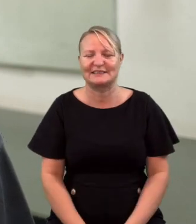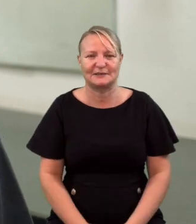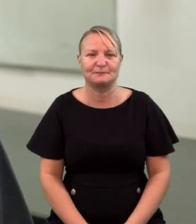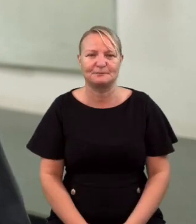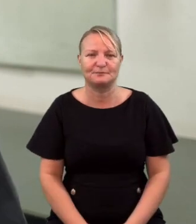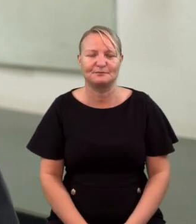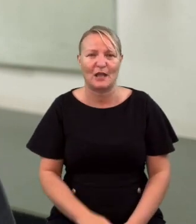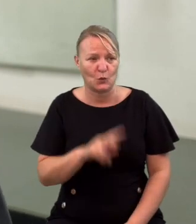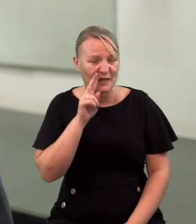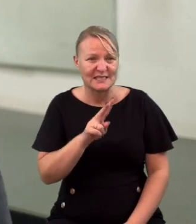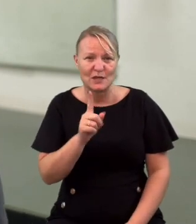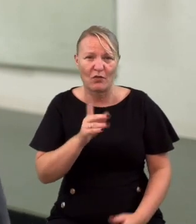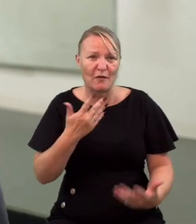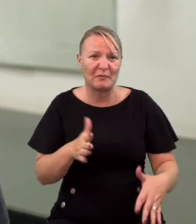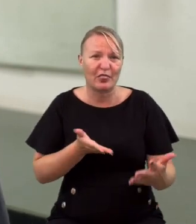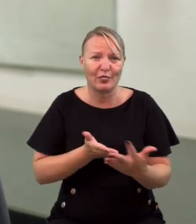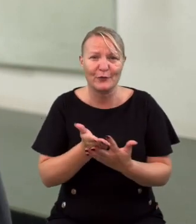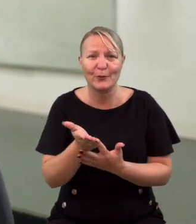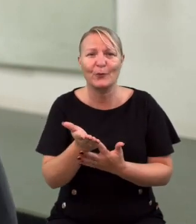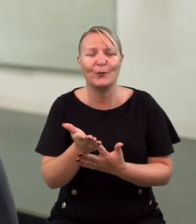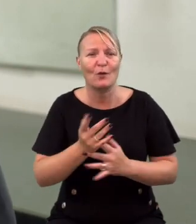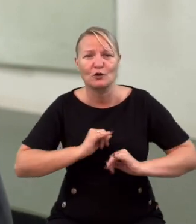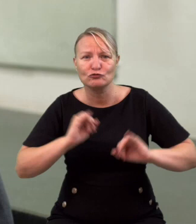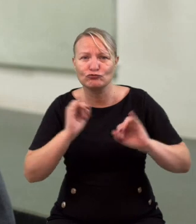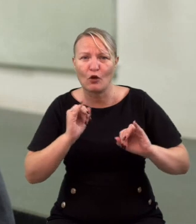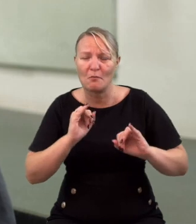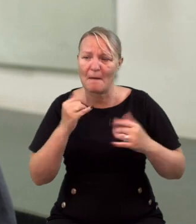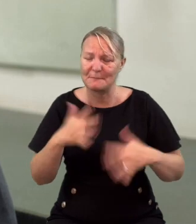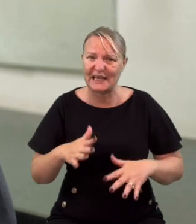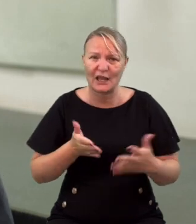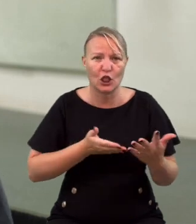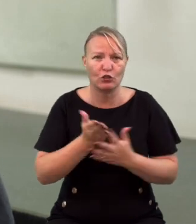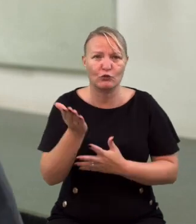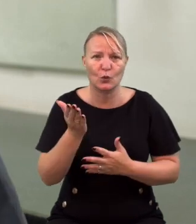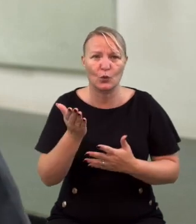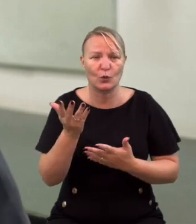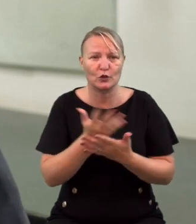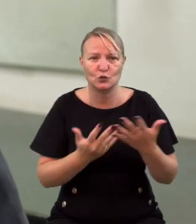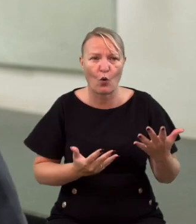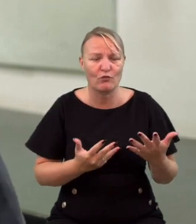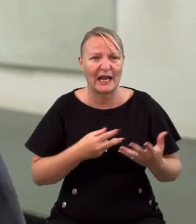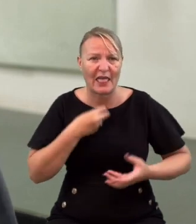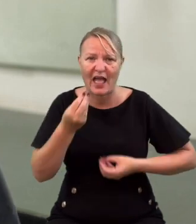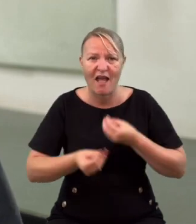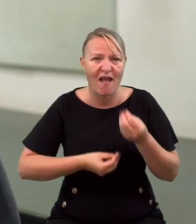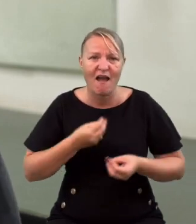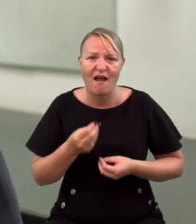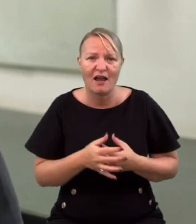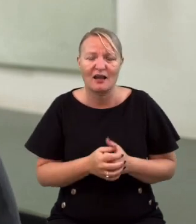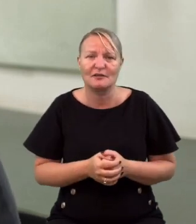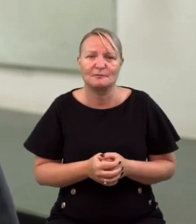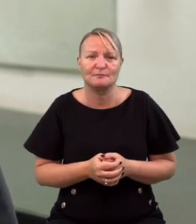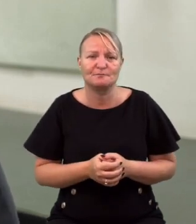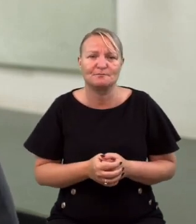it's unbreakable. And you can see how much they go through and how much trauma that they face during the show and in the